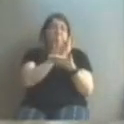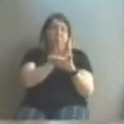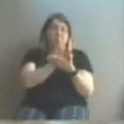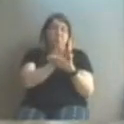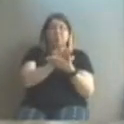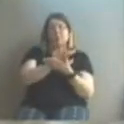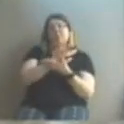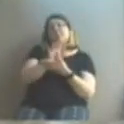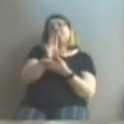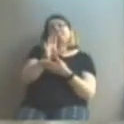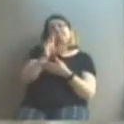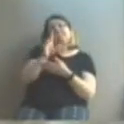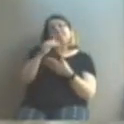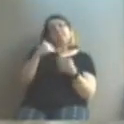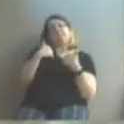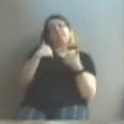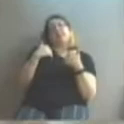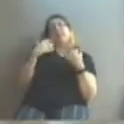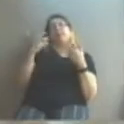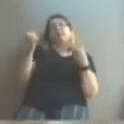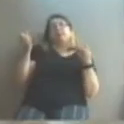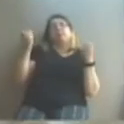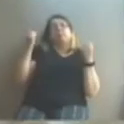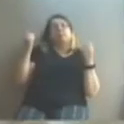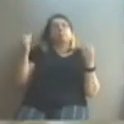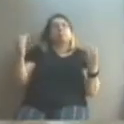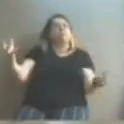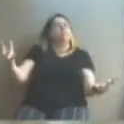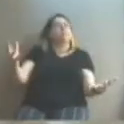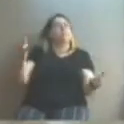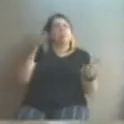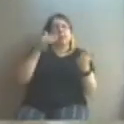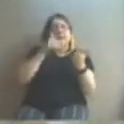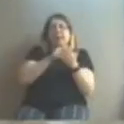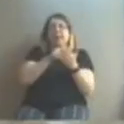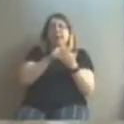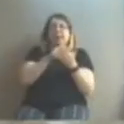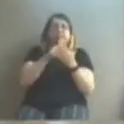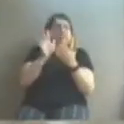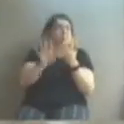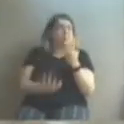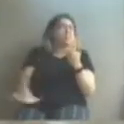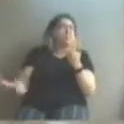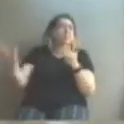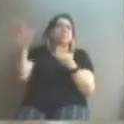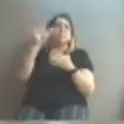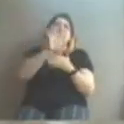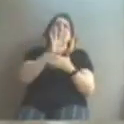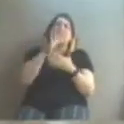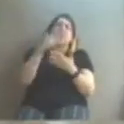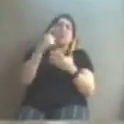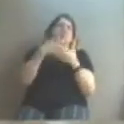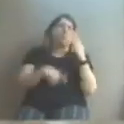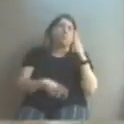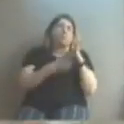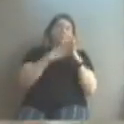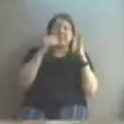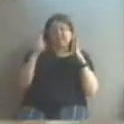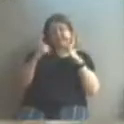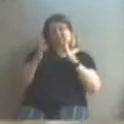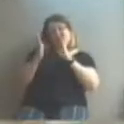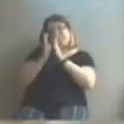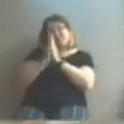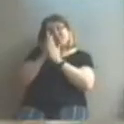We have thousands of those across the district, and it was costing us substantial amounts of money. We had to ask for a budget